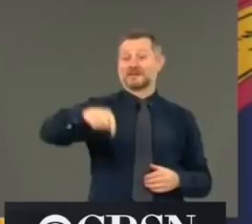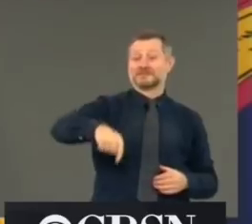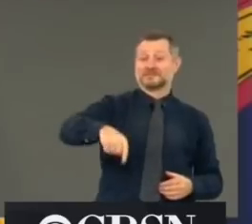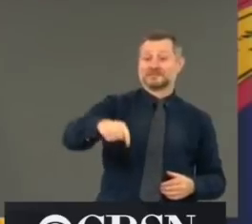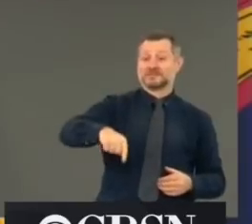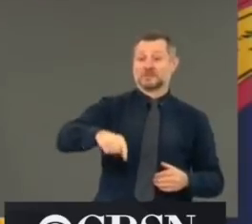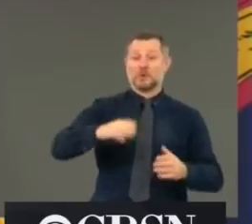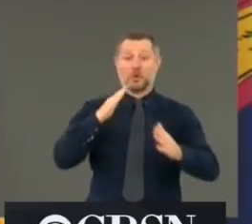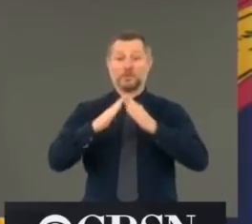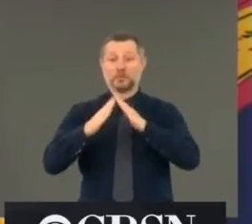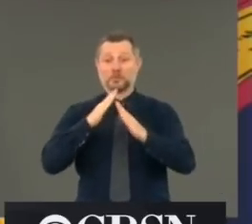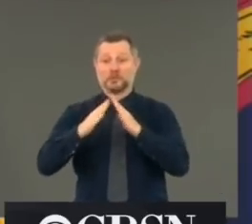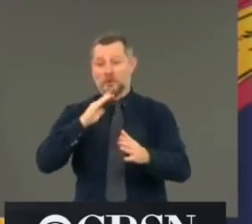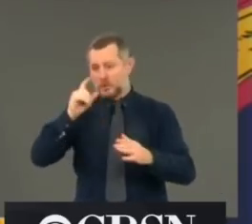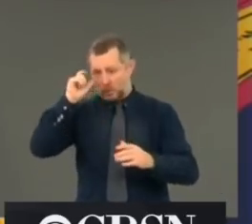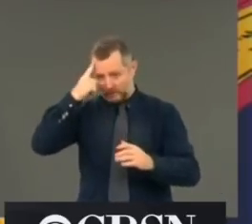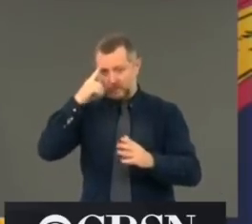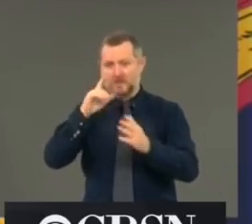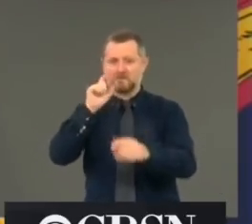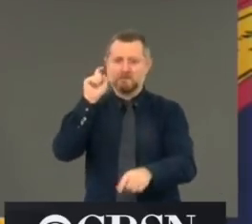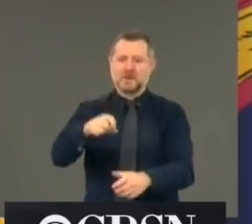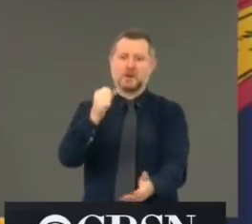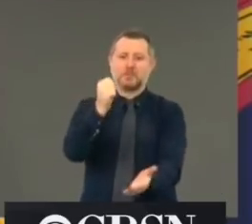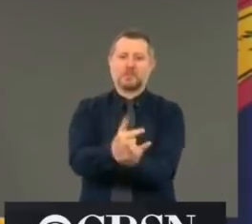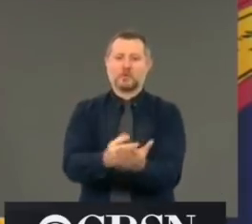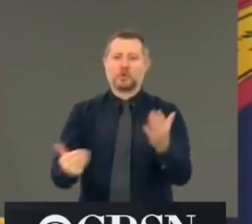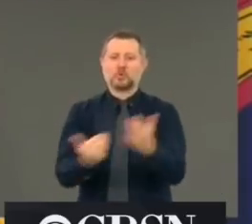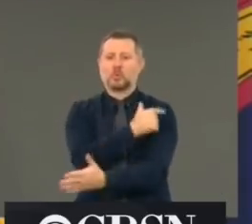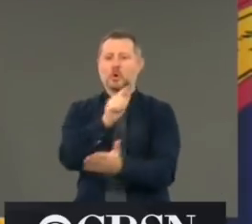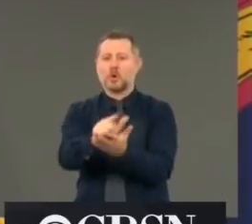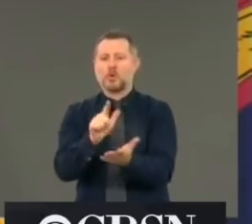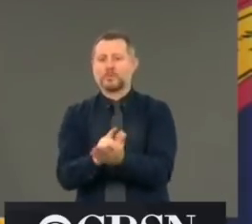enacting that redesign by April 1.